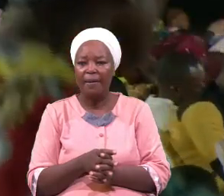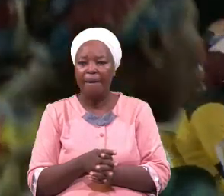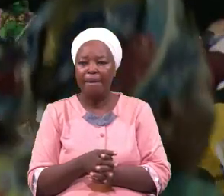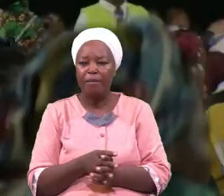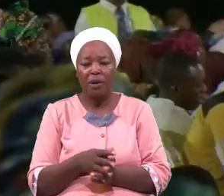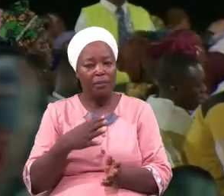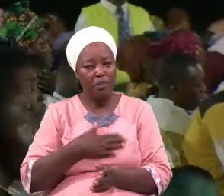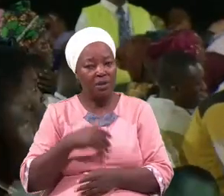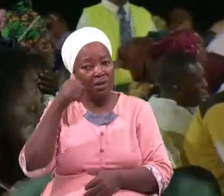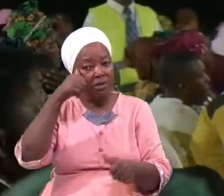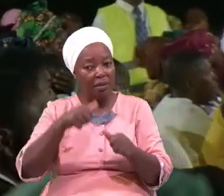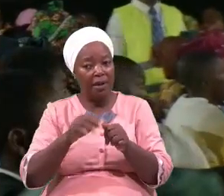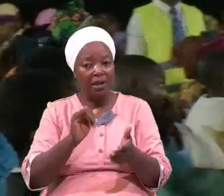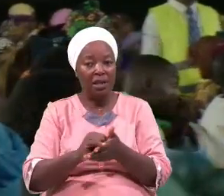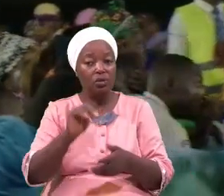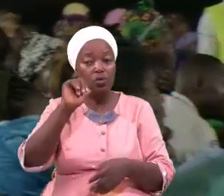3 p.m.,